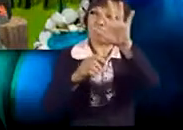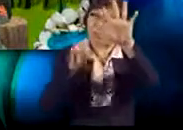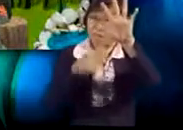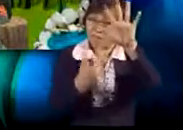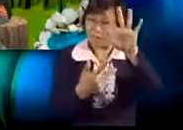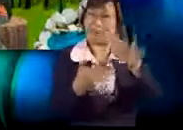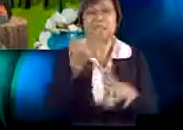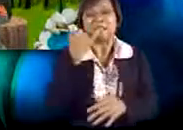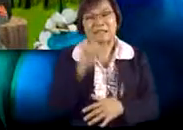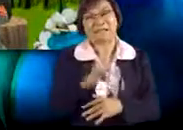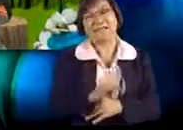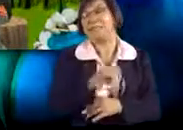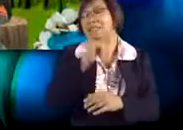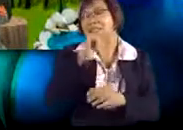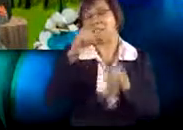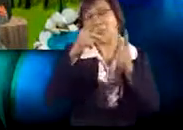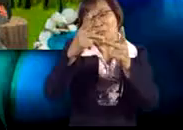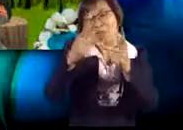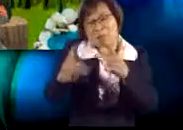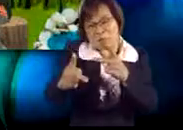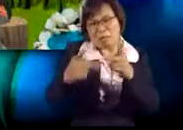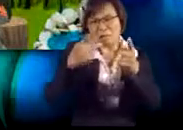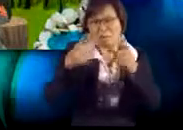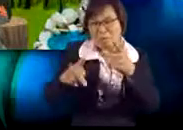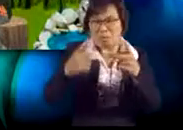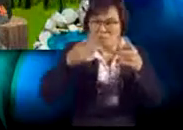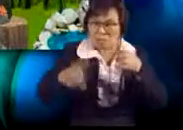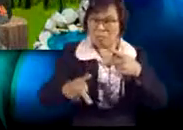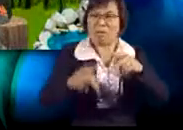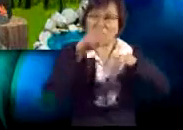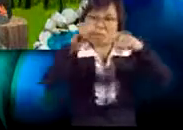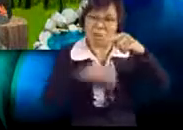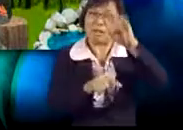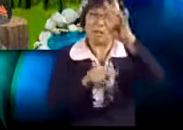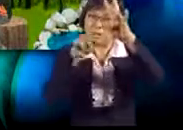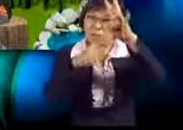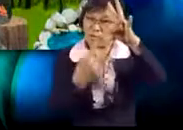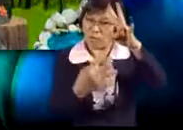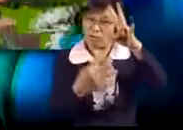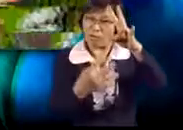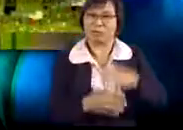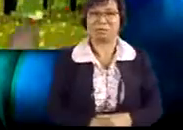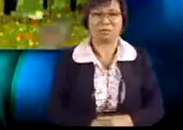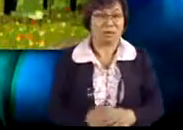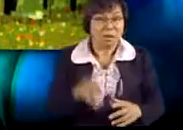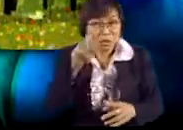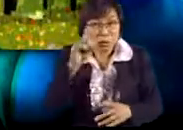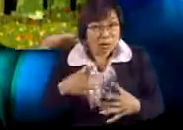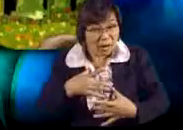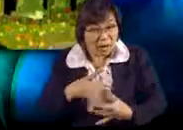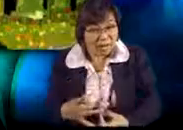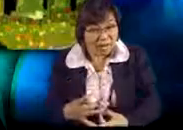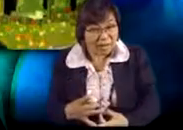5/3 is an improper fraction. So is 7 over 4 or 7 quarters. Do you